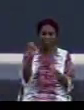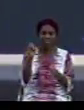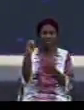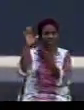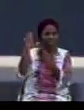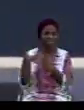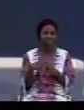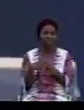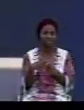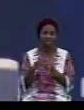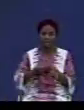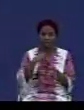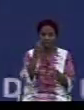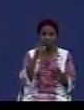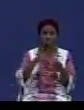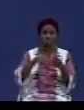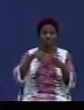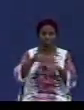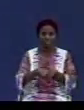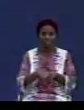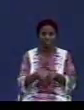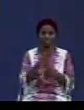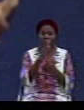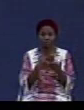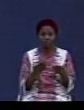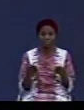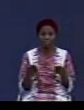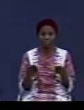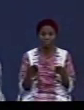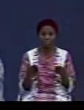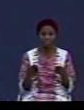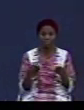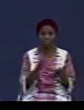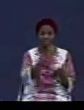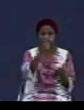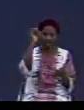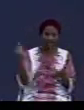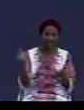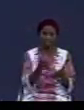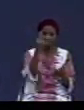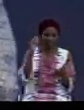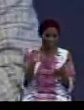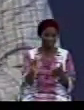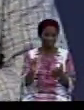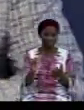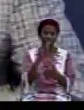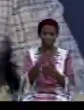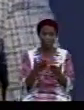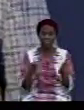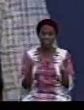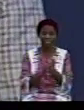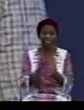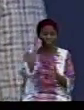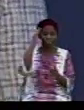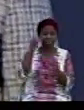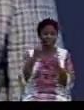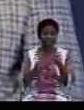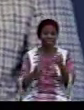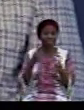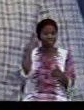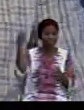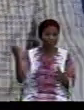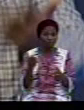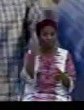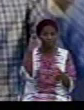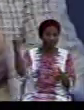tell you tonight, something eternal, something that will last forever in your